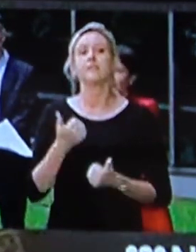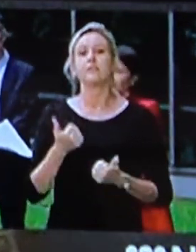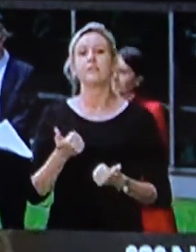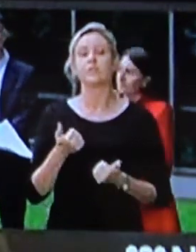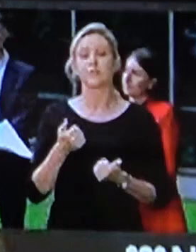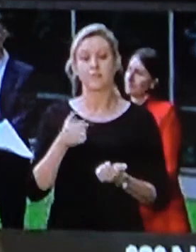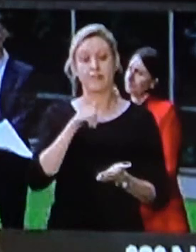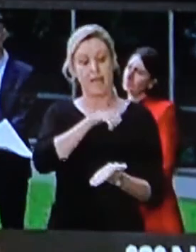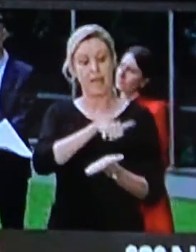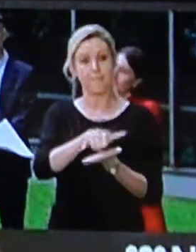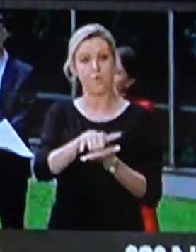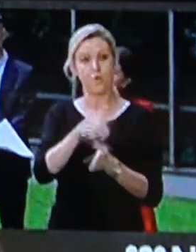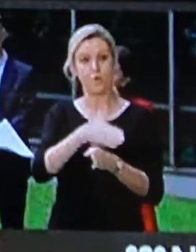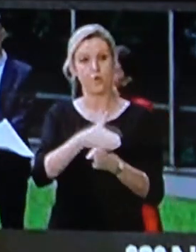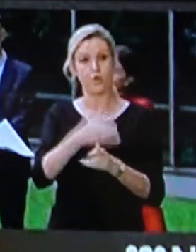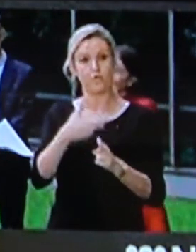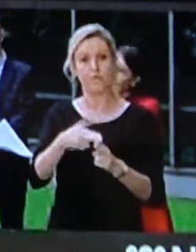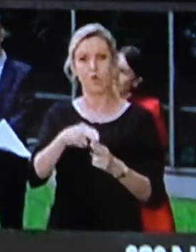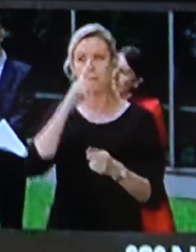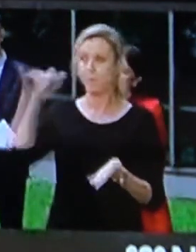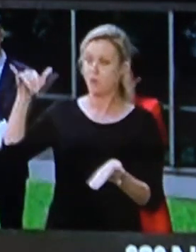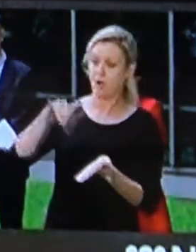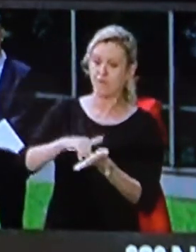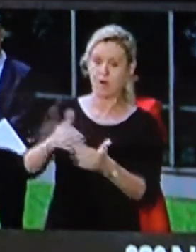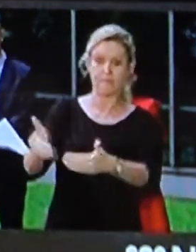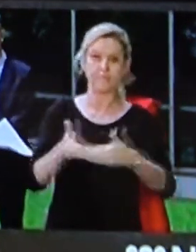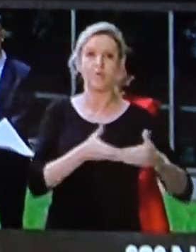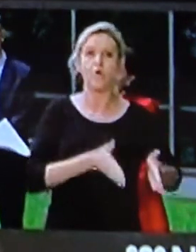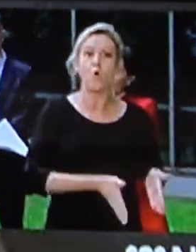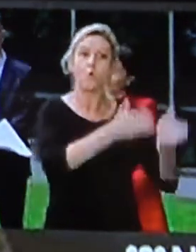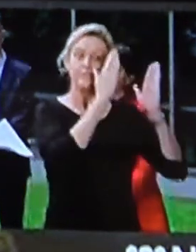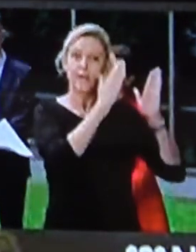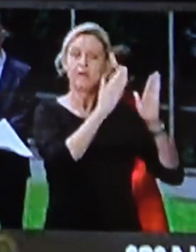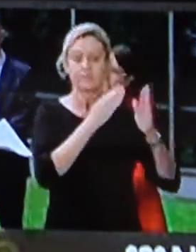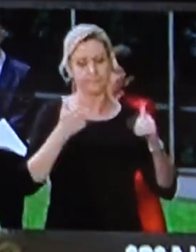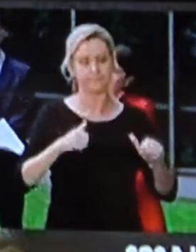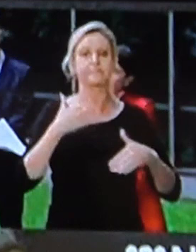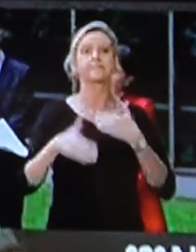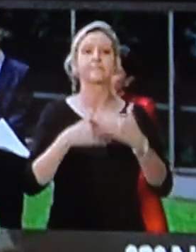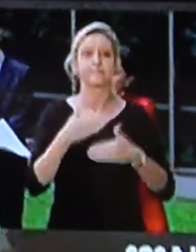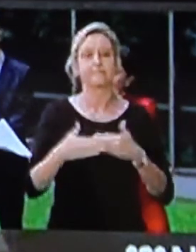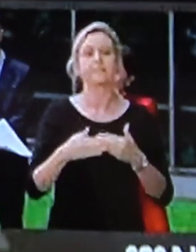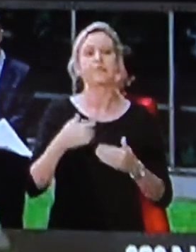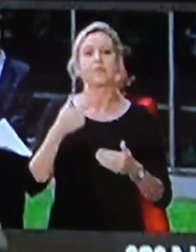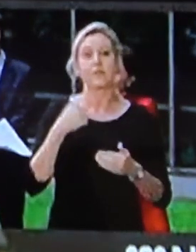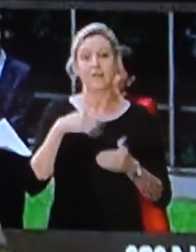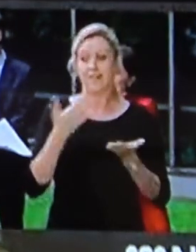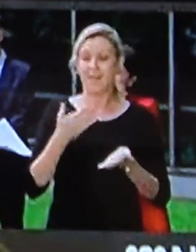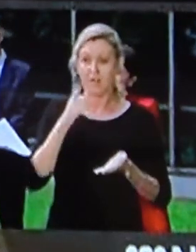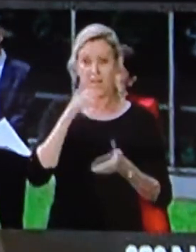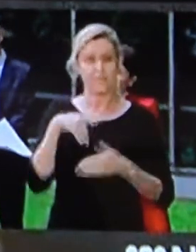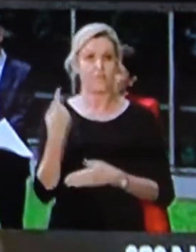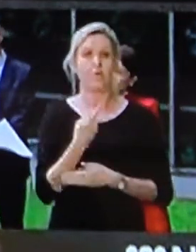operation continues. We've seen some 3,000 Australians repatriated into New South Wales, and they are currently in hotels in